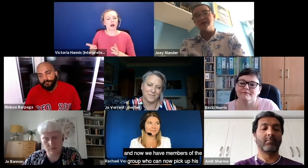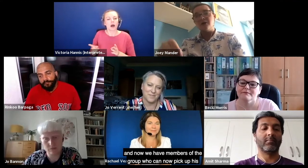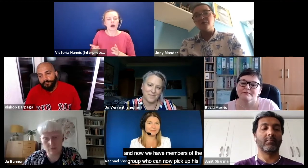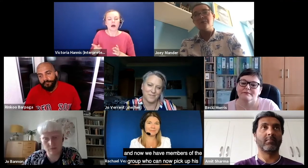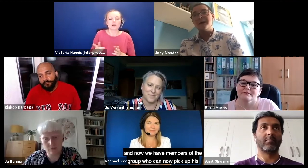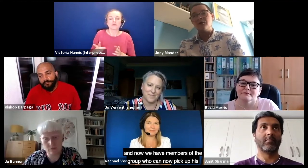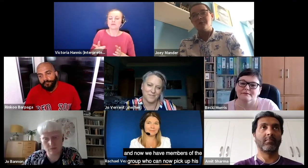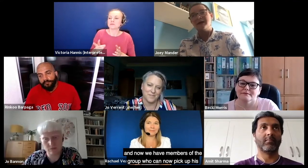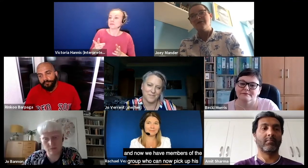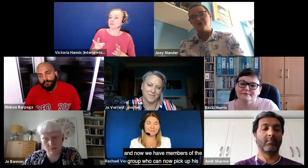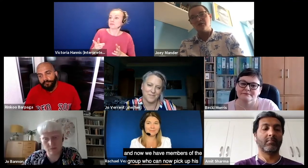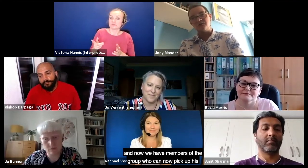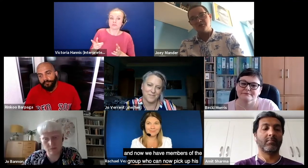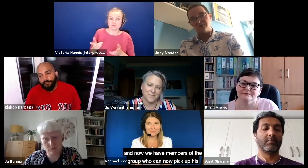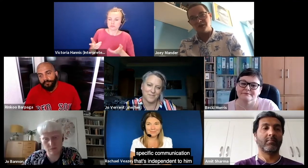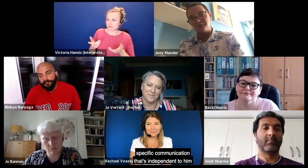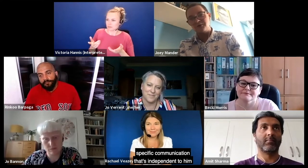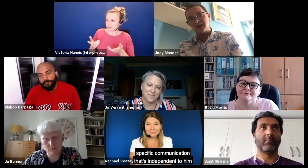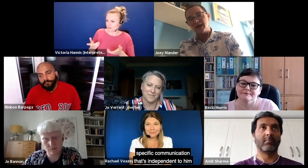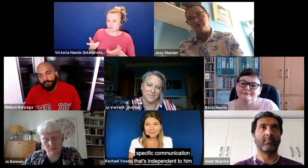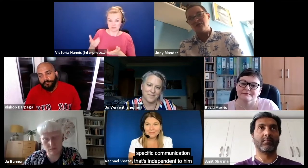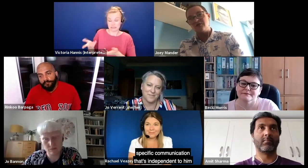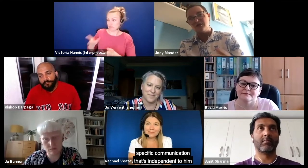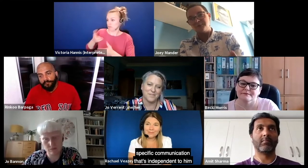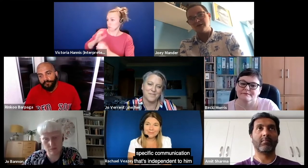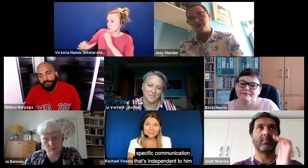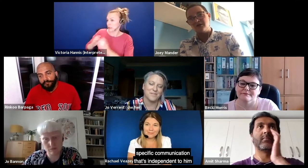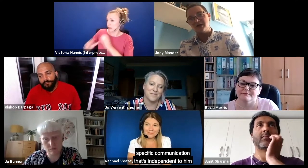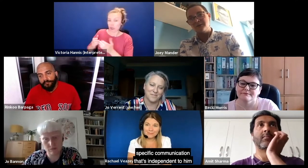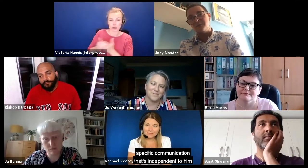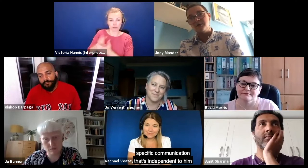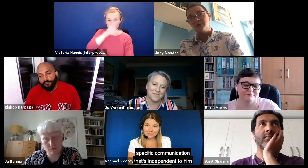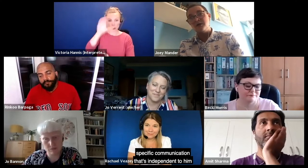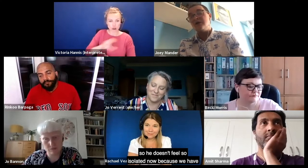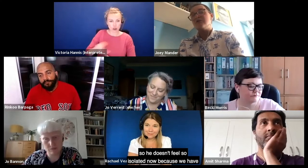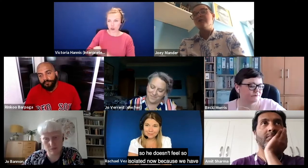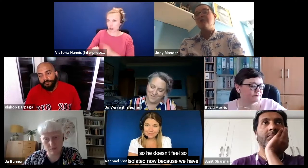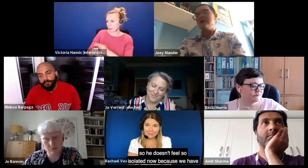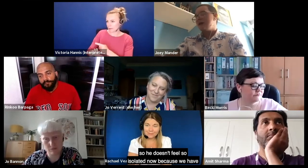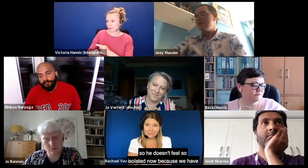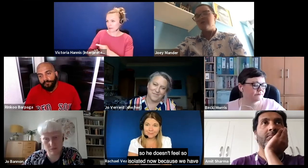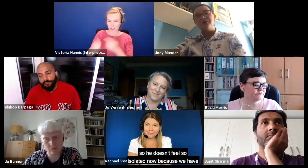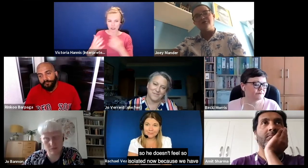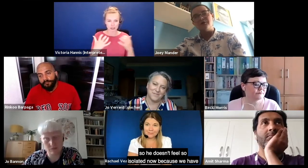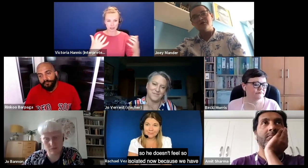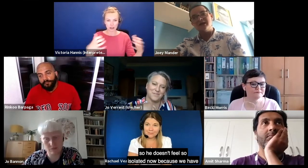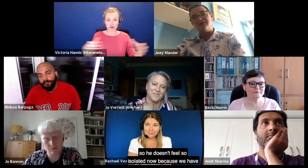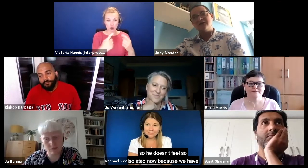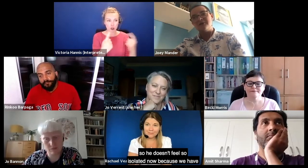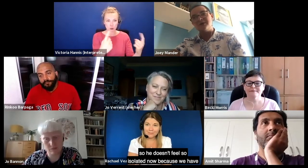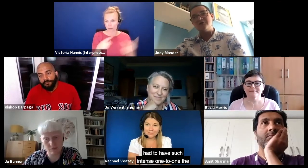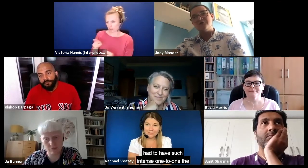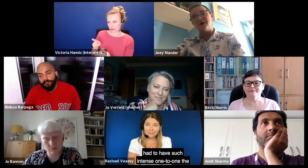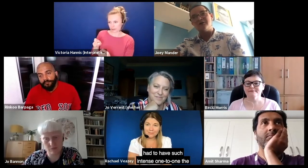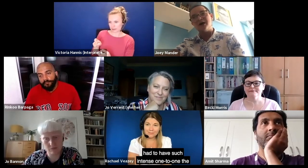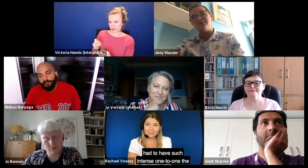who can now pick up his specific communication that's independent to him. So he doesn't feel so isolated